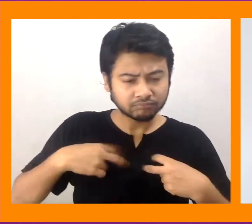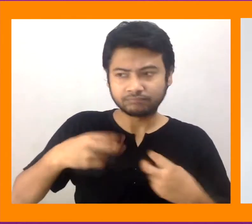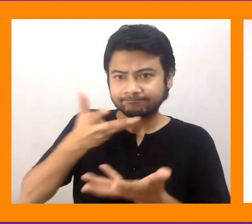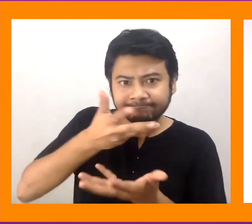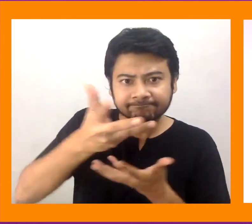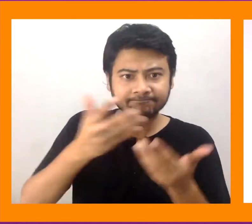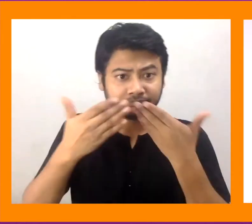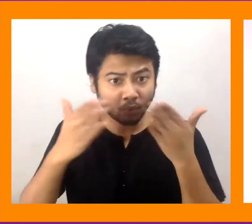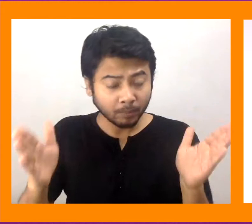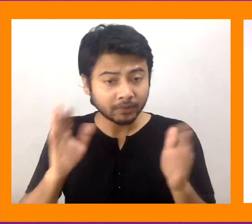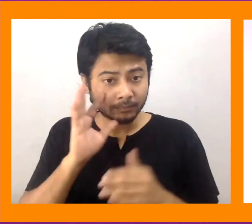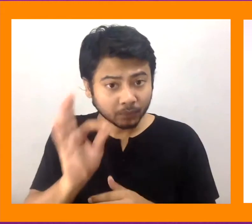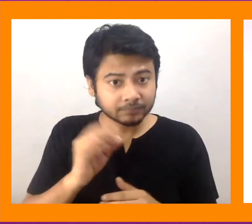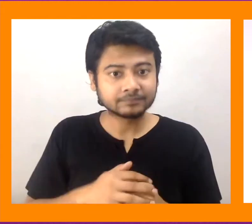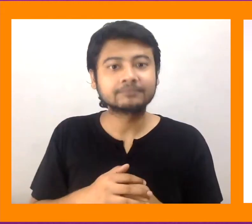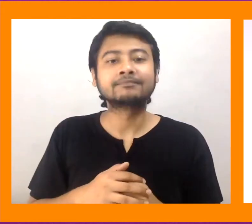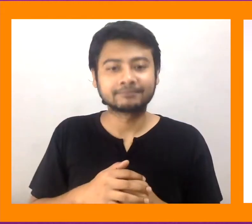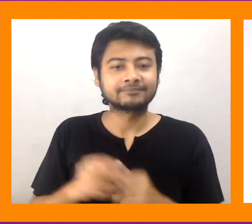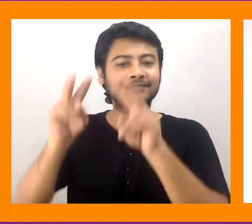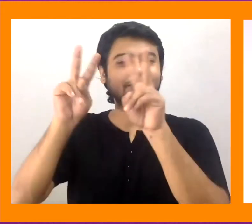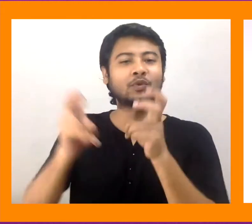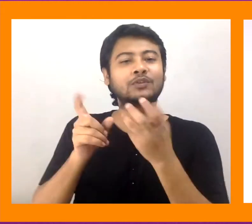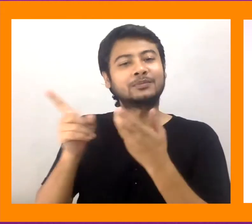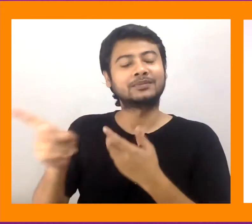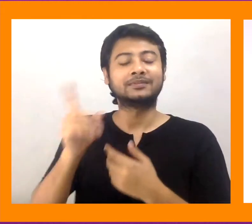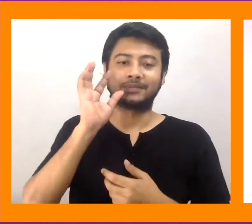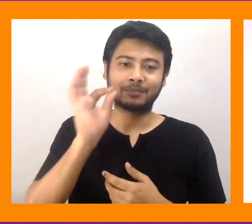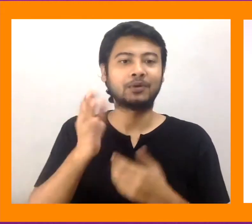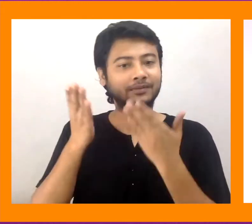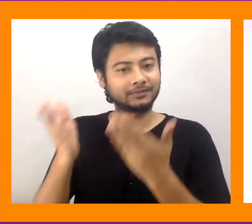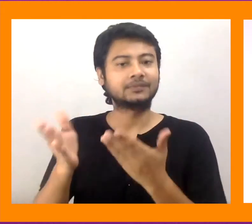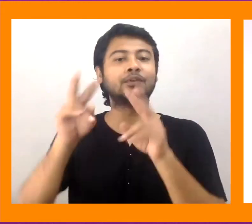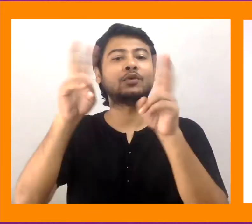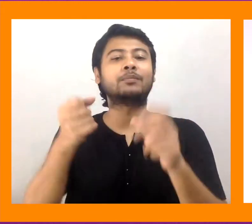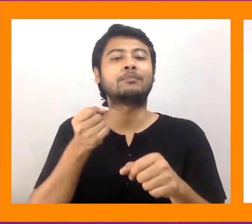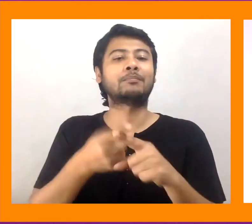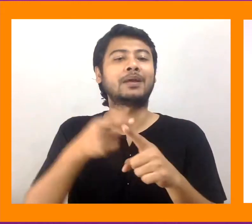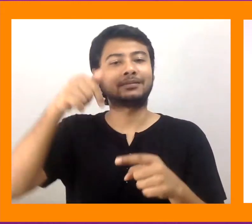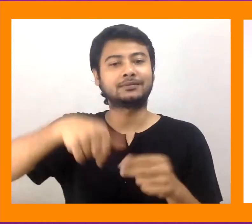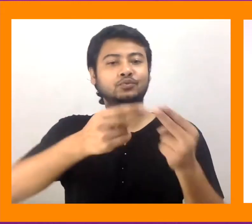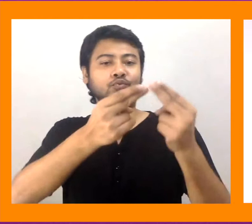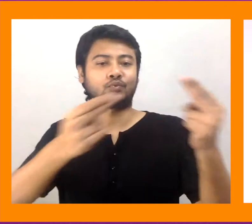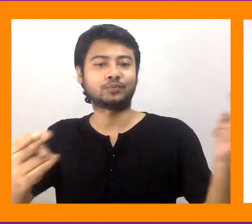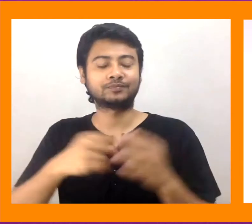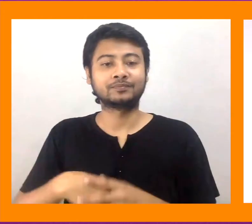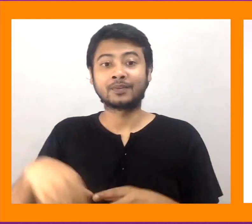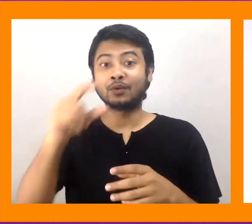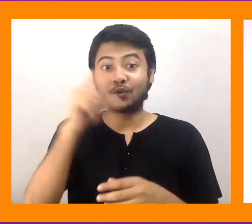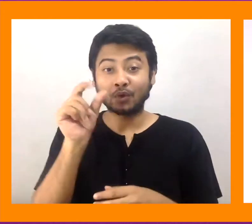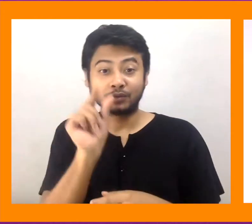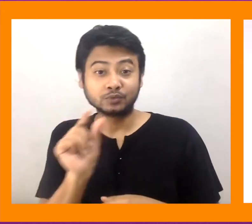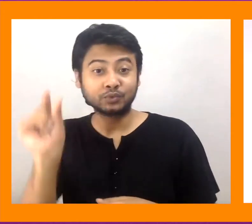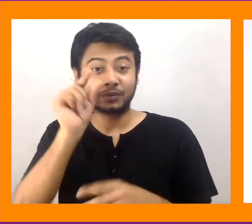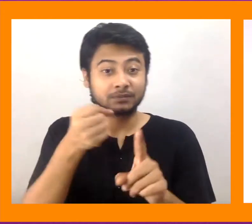about them? A helpful framework is that of intersectionality. The term intersectionality has traveled all across, from